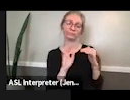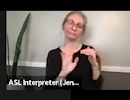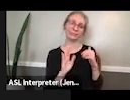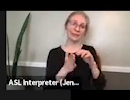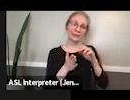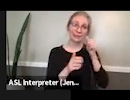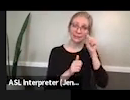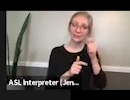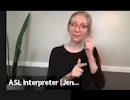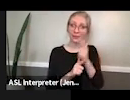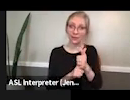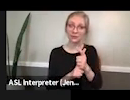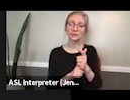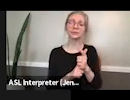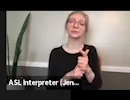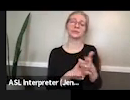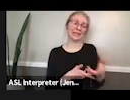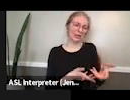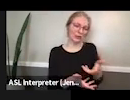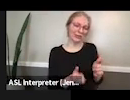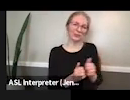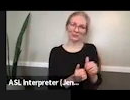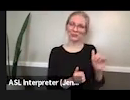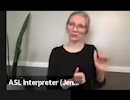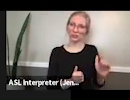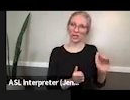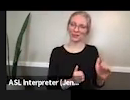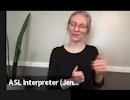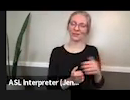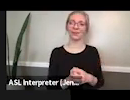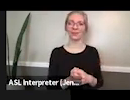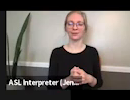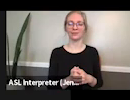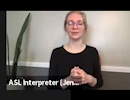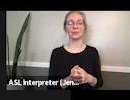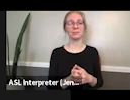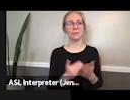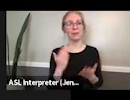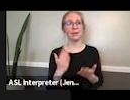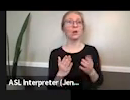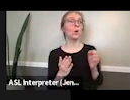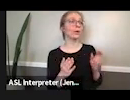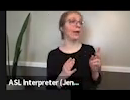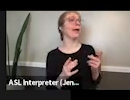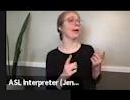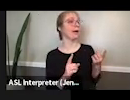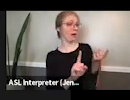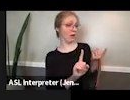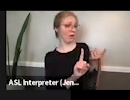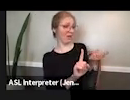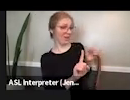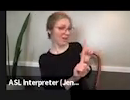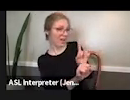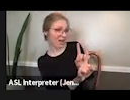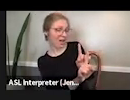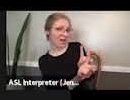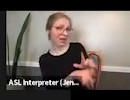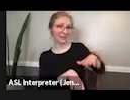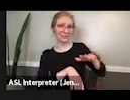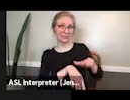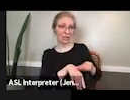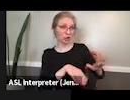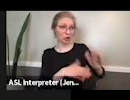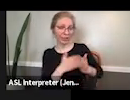siblings interact with the child. You can say, okay, I want you to come up behind her and do this and touch her hand, or I want